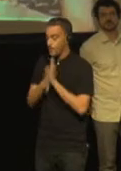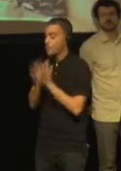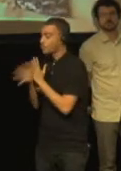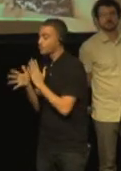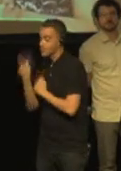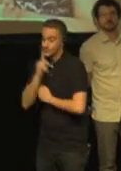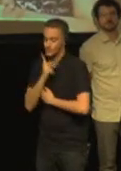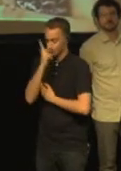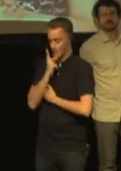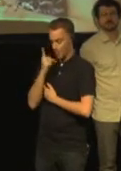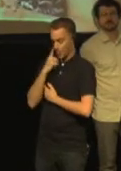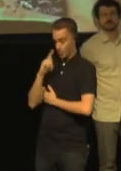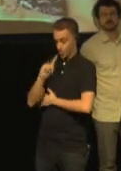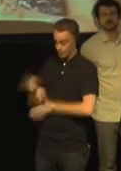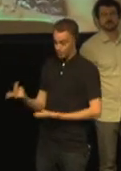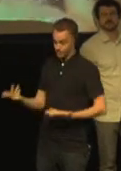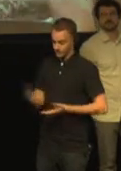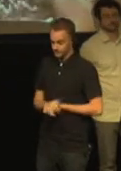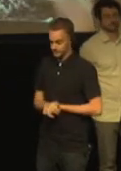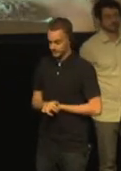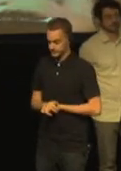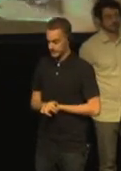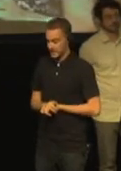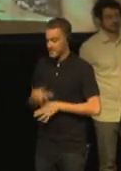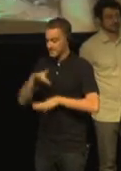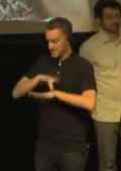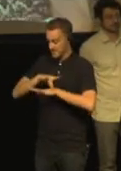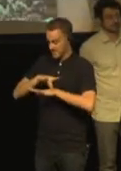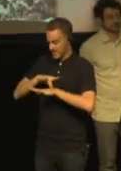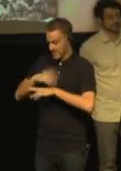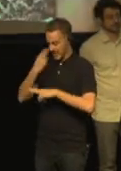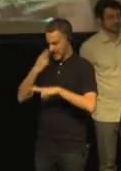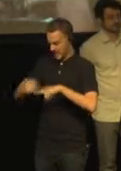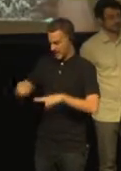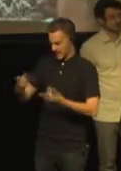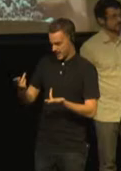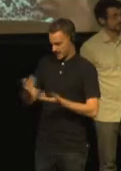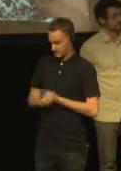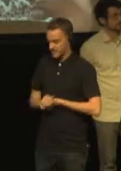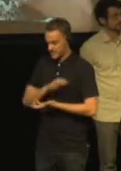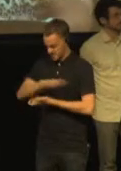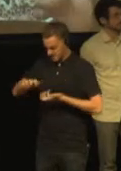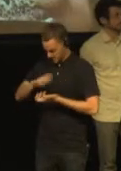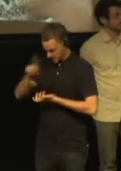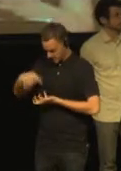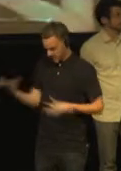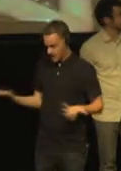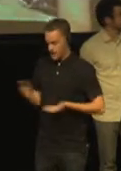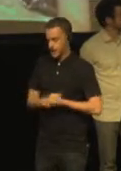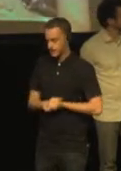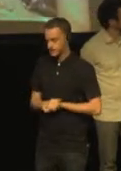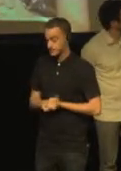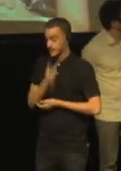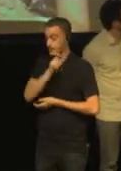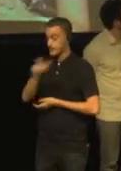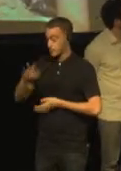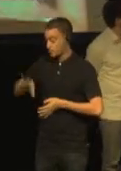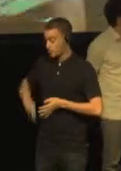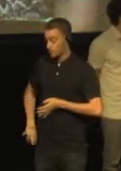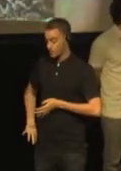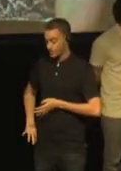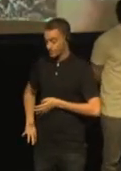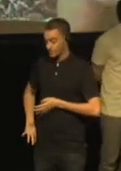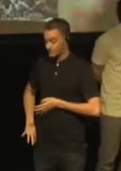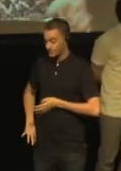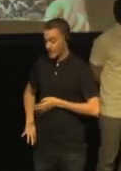conditions are very rare and very complex. And sometimes our health professionals will be looking at the other issues that this person may be